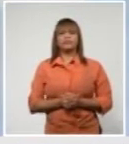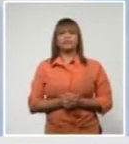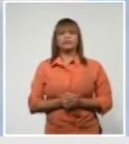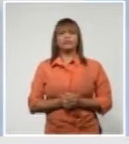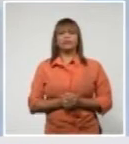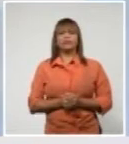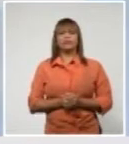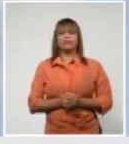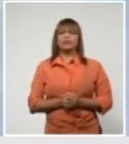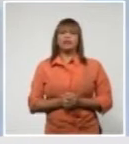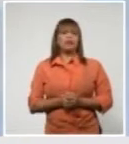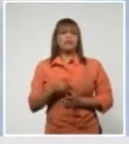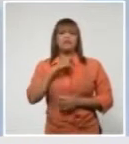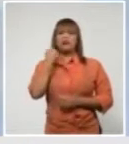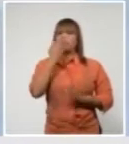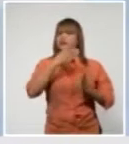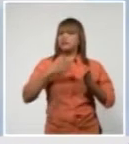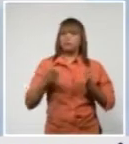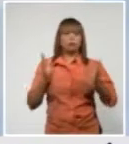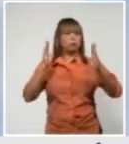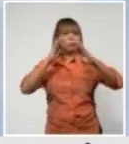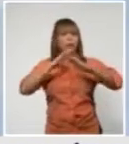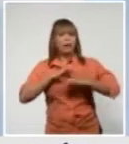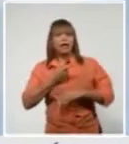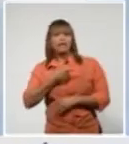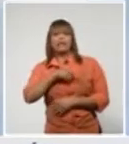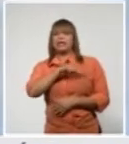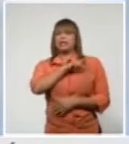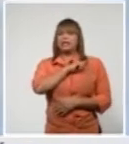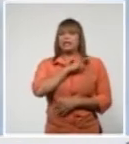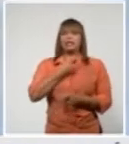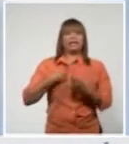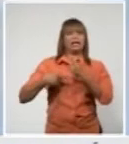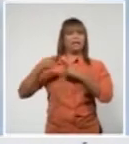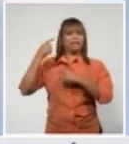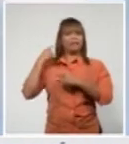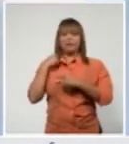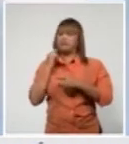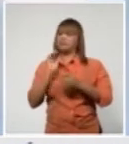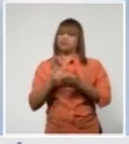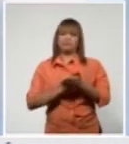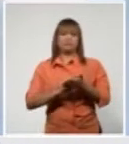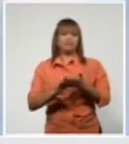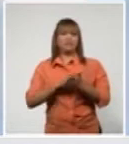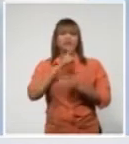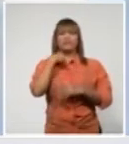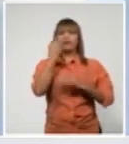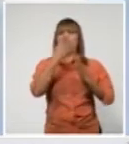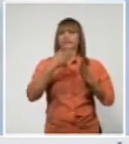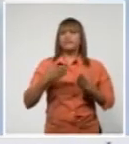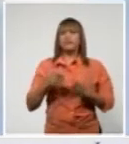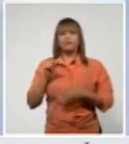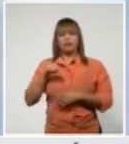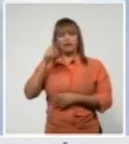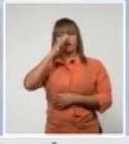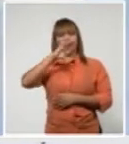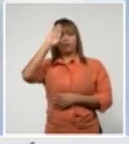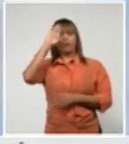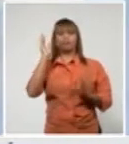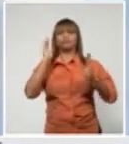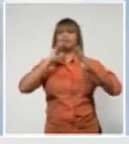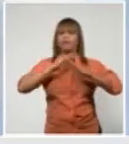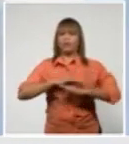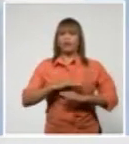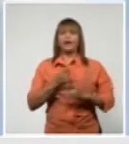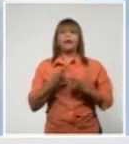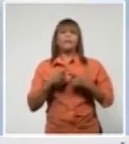at 122, with a mortality rate of 2.13%, lower than the global